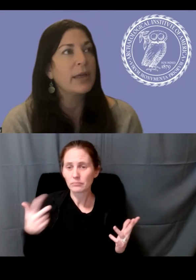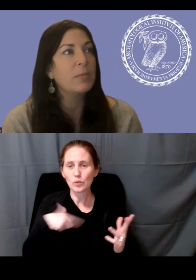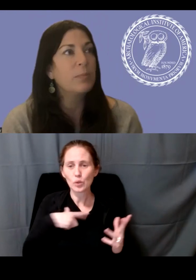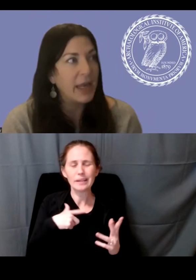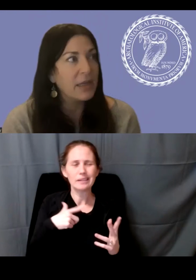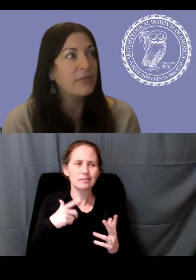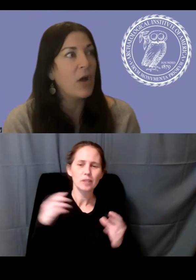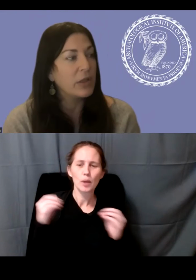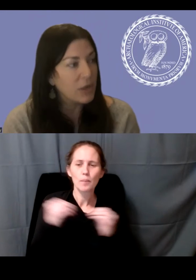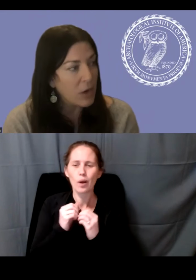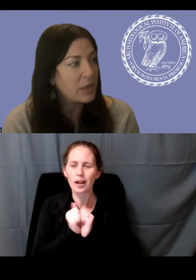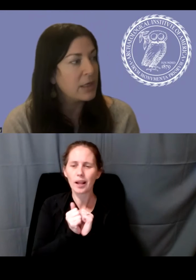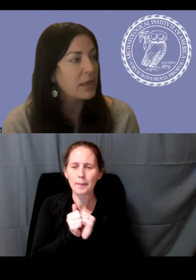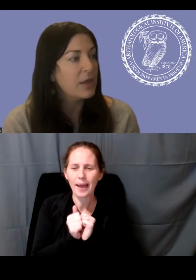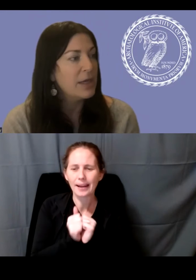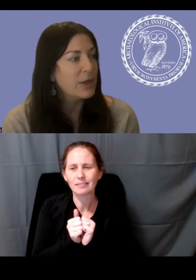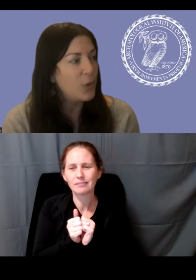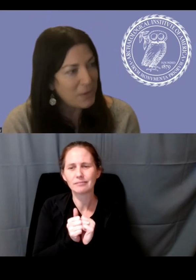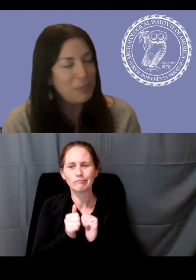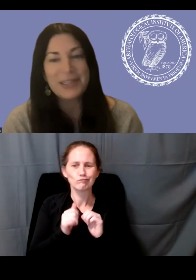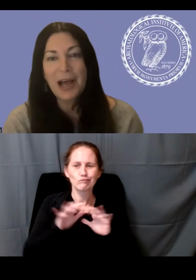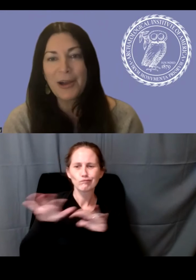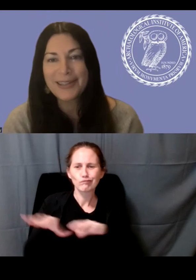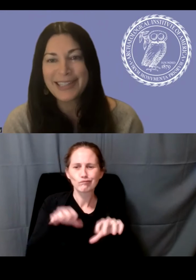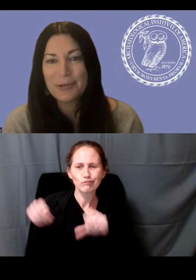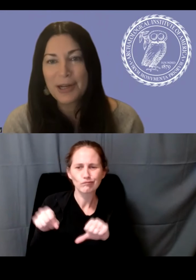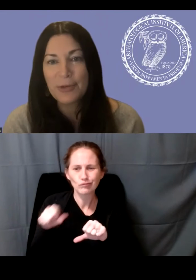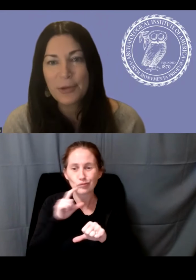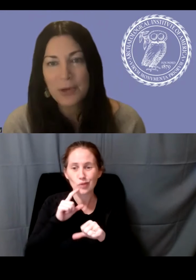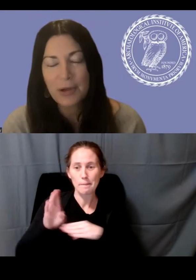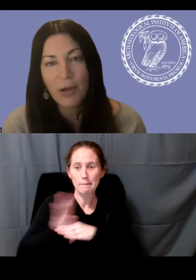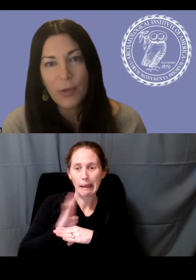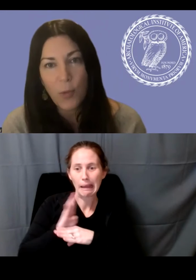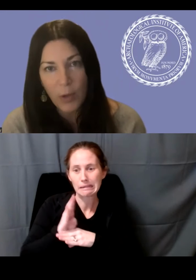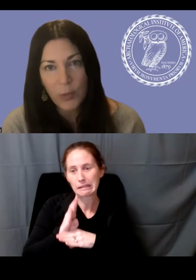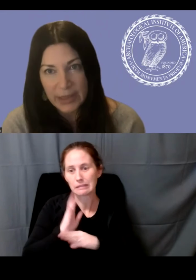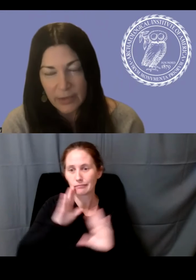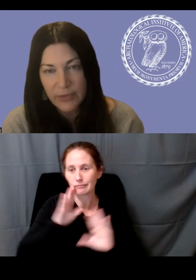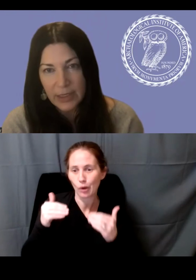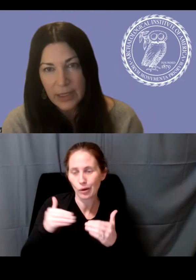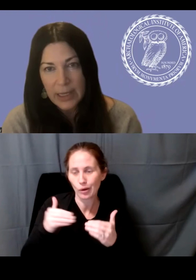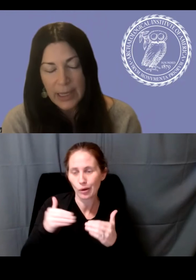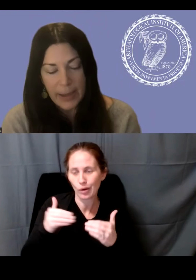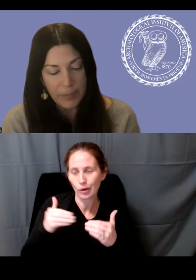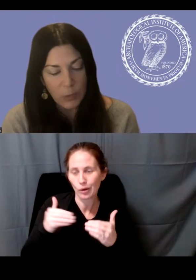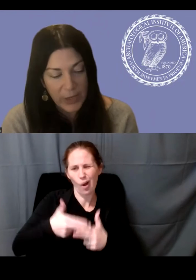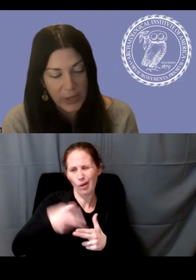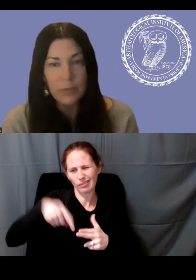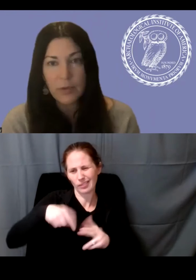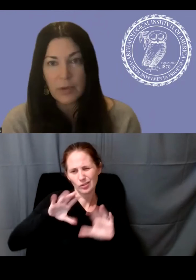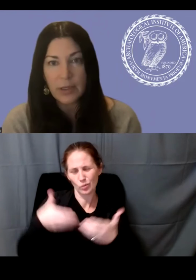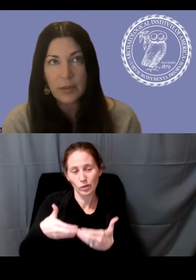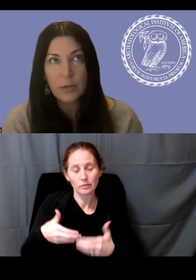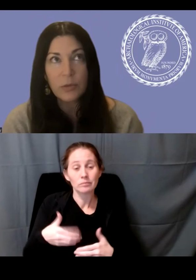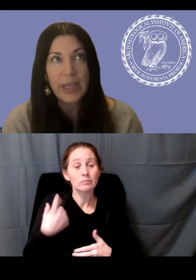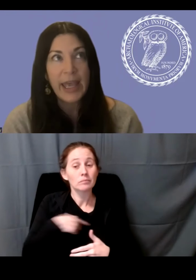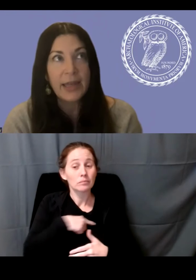more competitive, oligarchic, corporatocracy, whatever you want to call what we live in, we